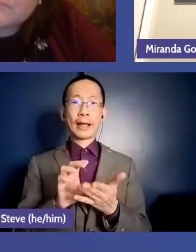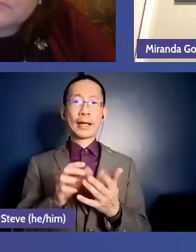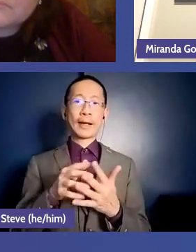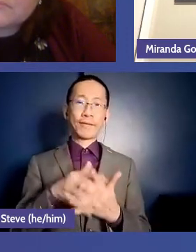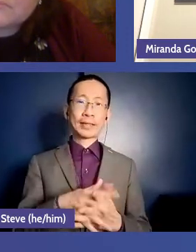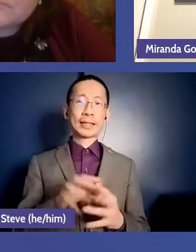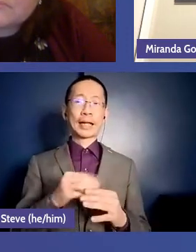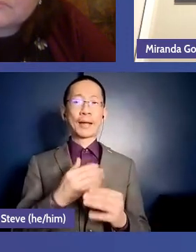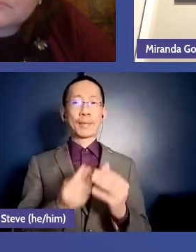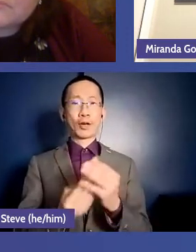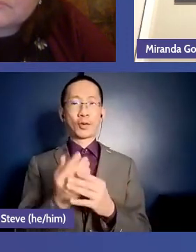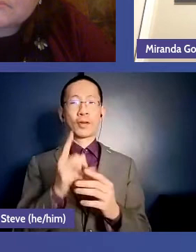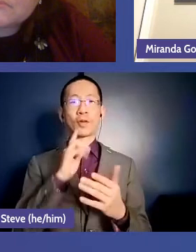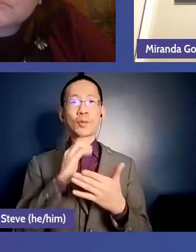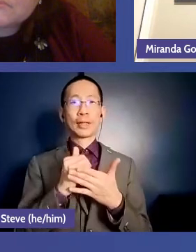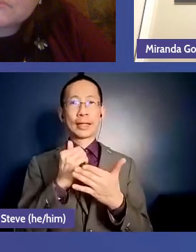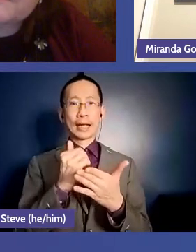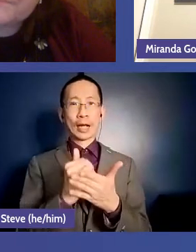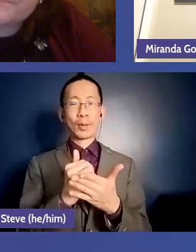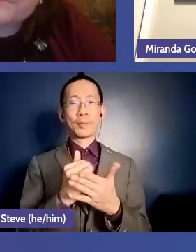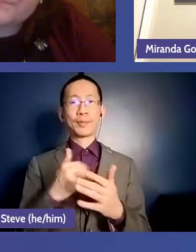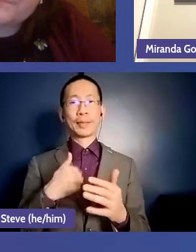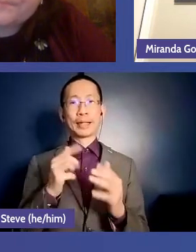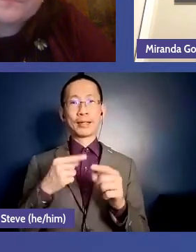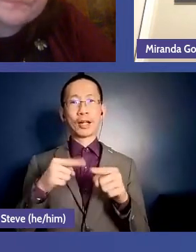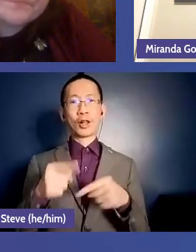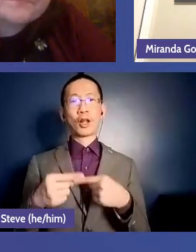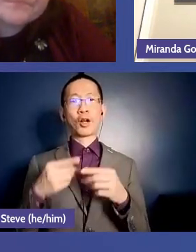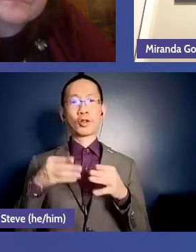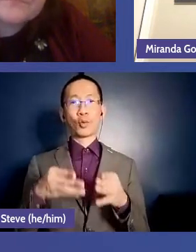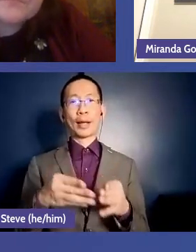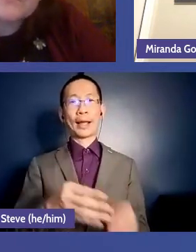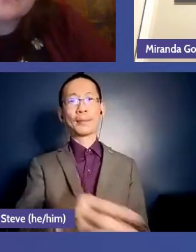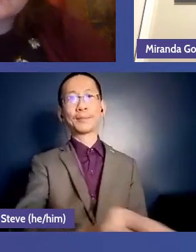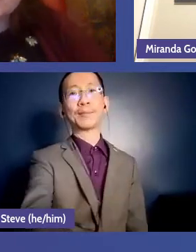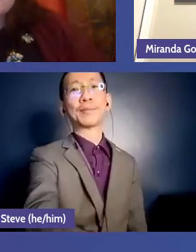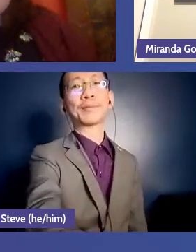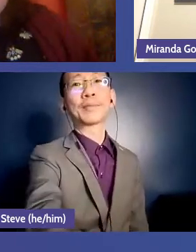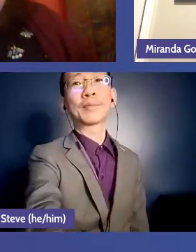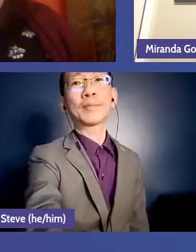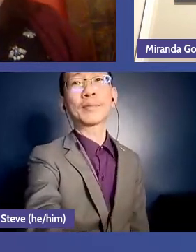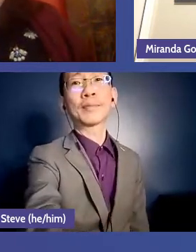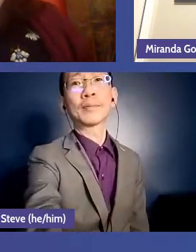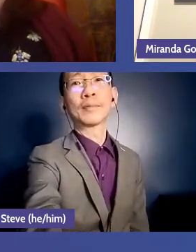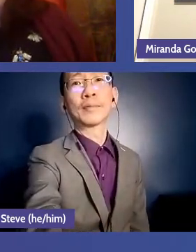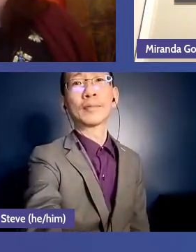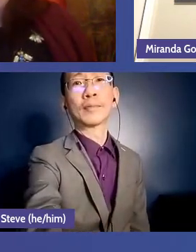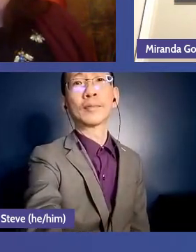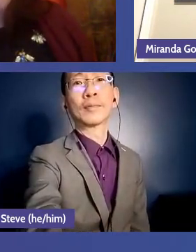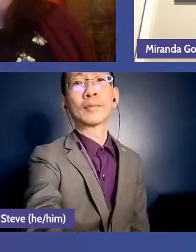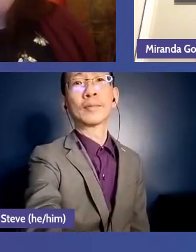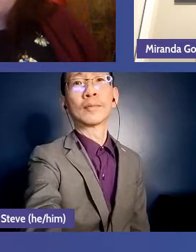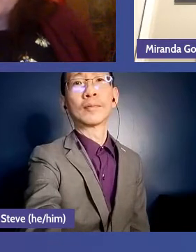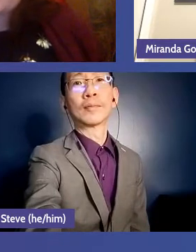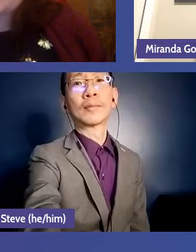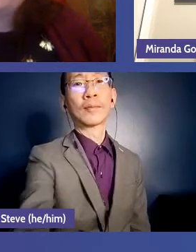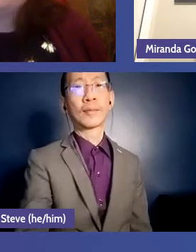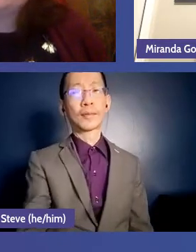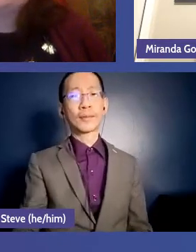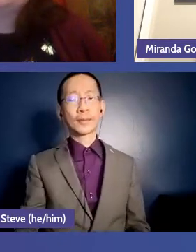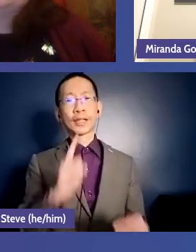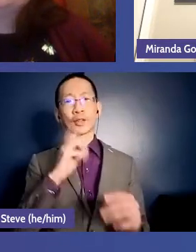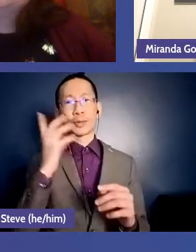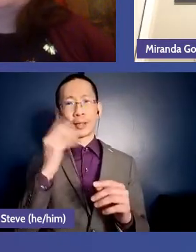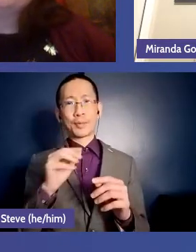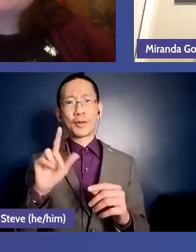and that have really helped help me along the way. No, that's really beautiful, Leah. Thank you. And actually, I